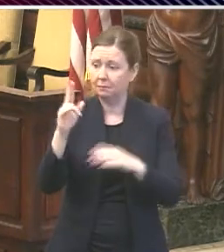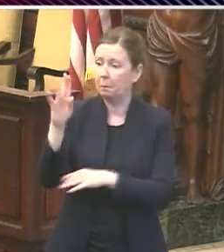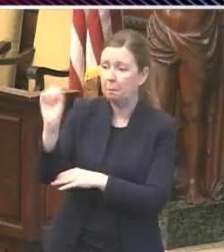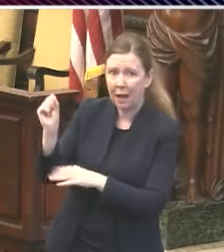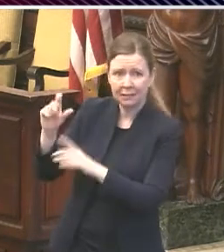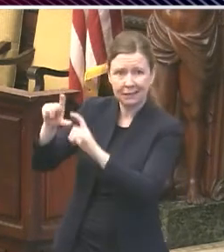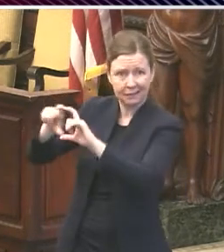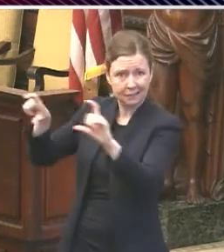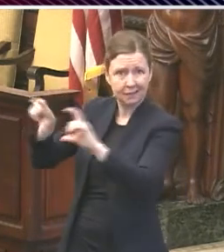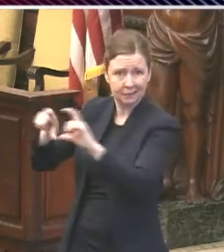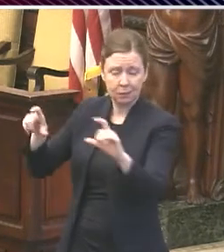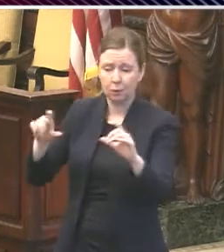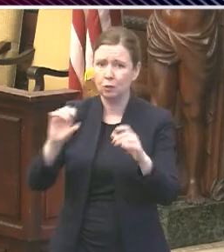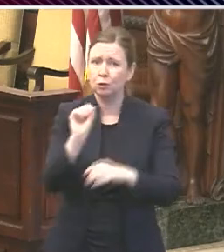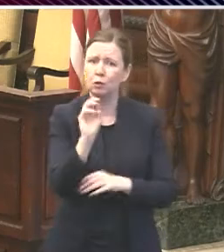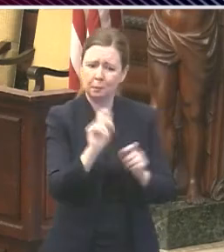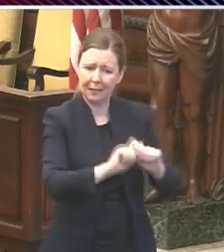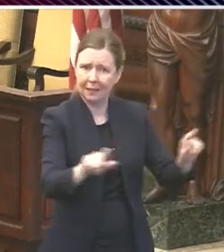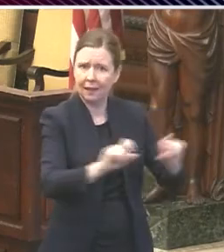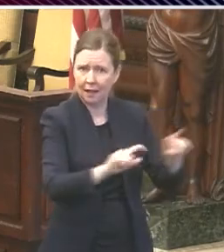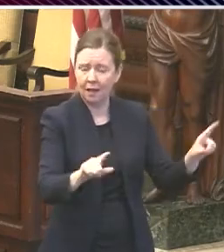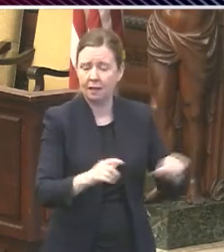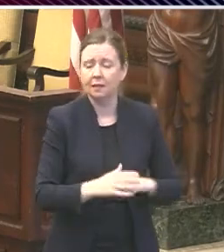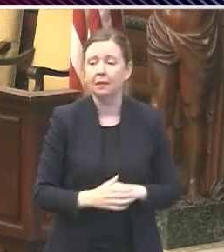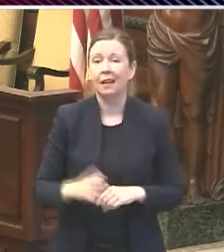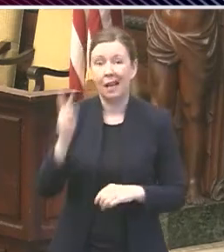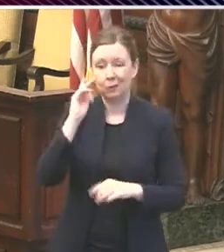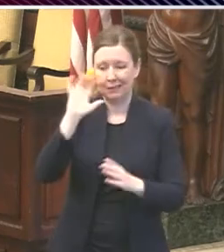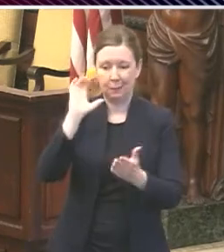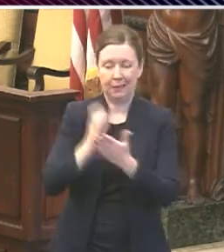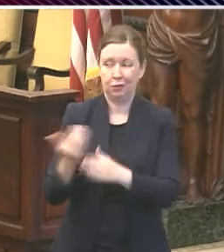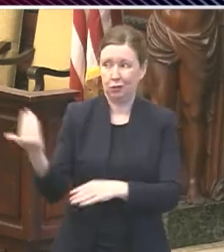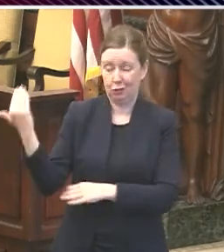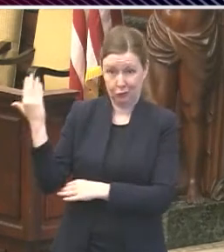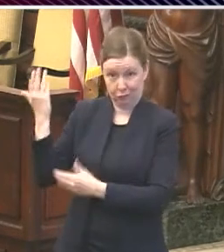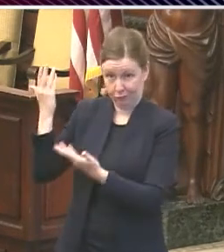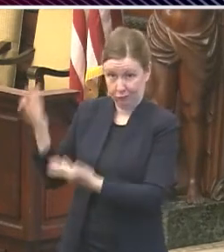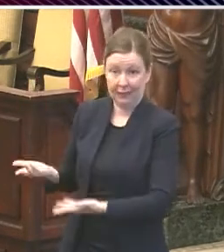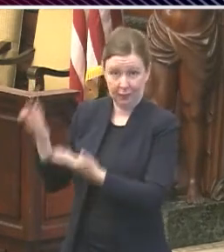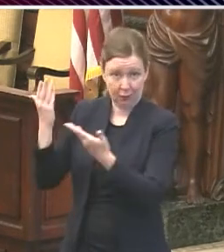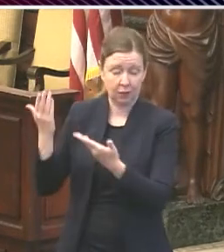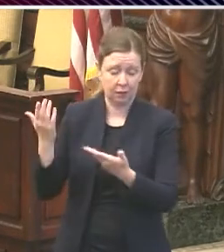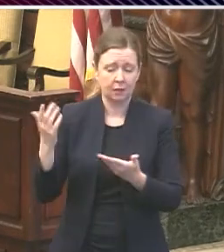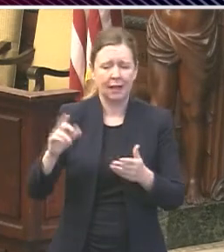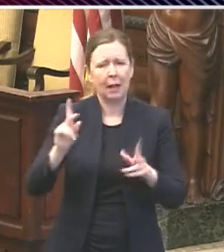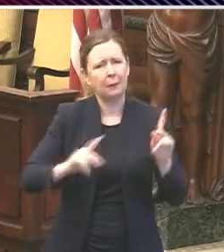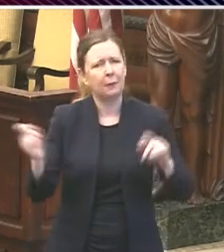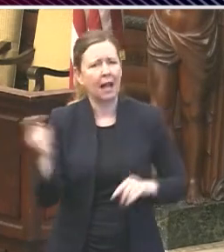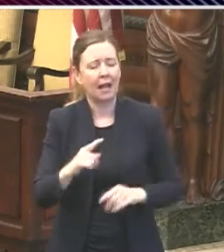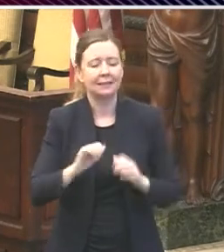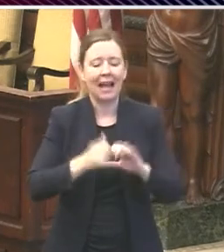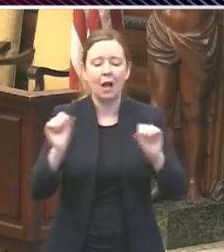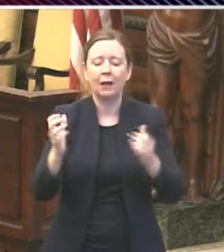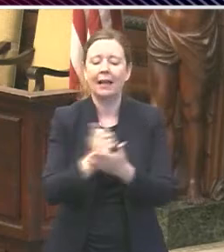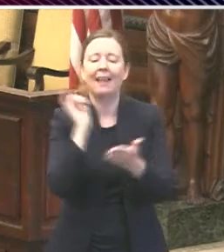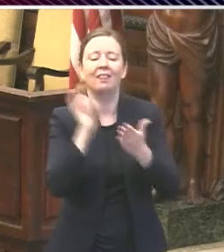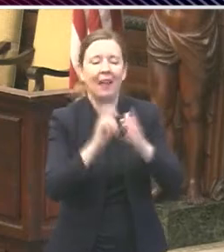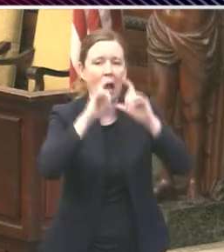seen it on social media. You see that image over my shoulder. When we launched our campaign, a number of people asked us, how can I get that